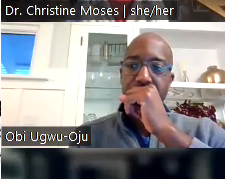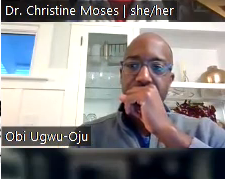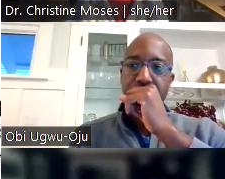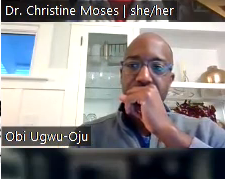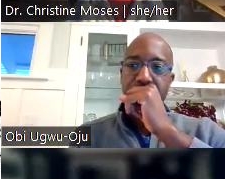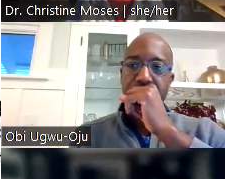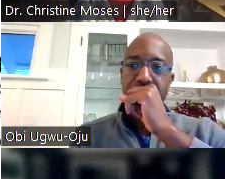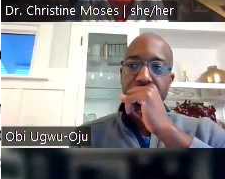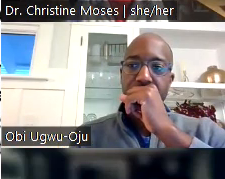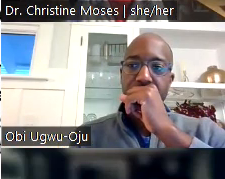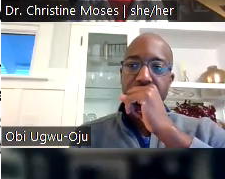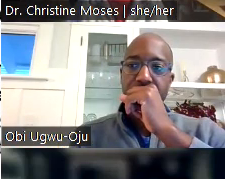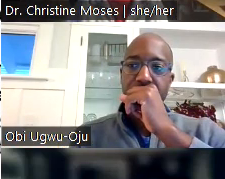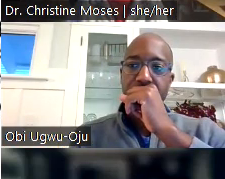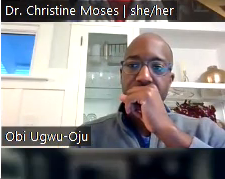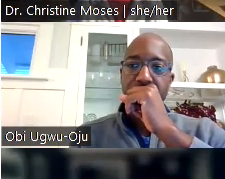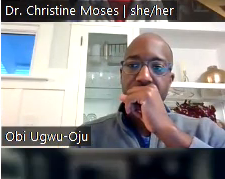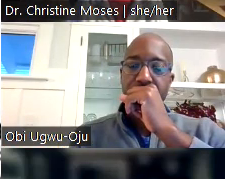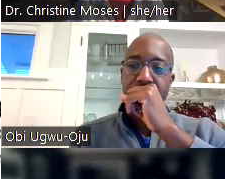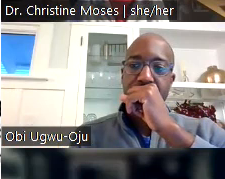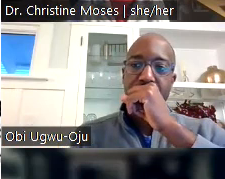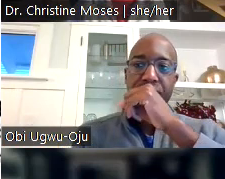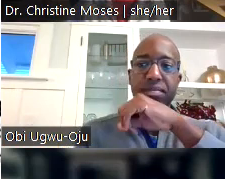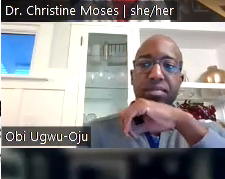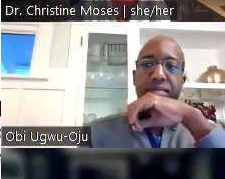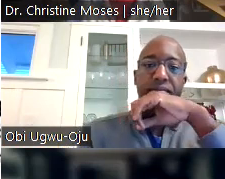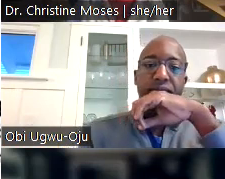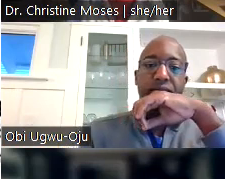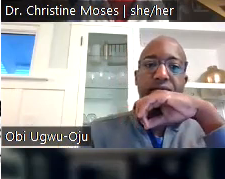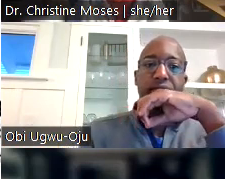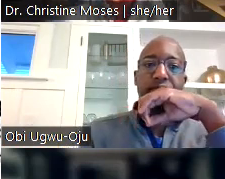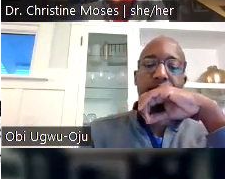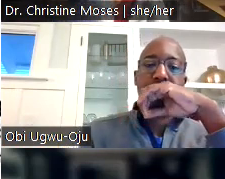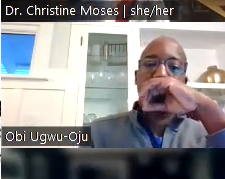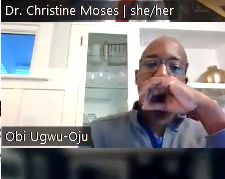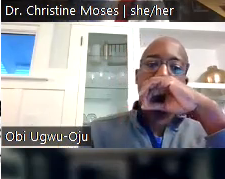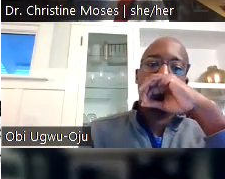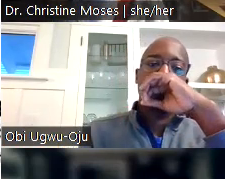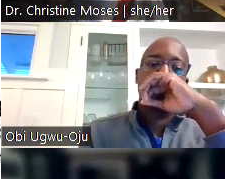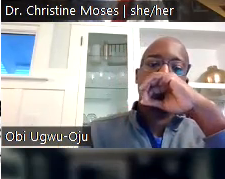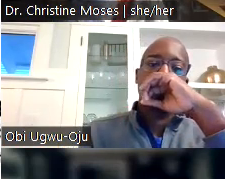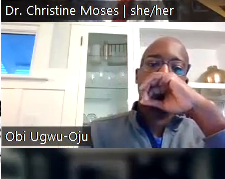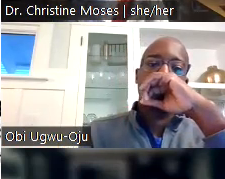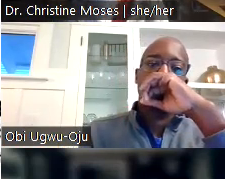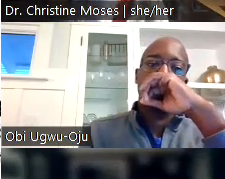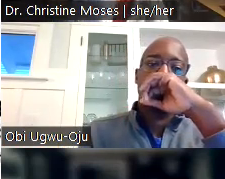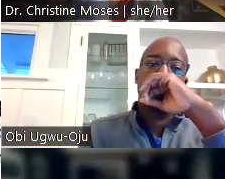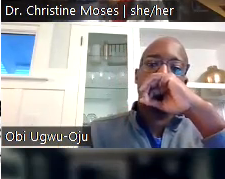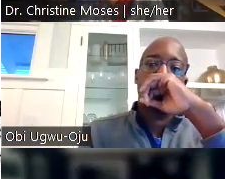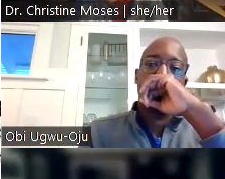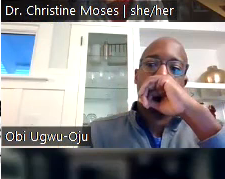other places like San Diego and other ones have for their number of board members?